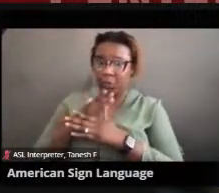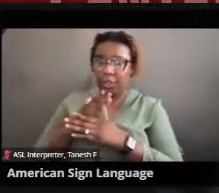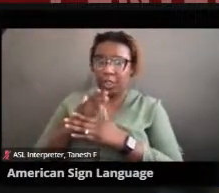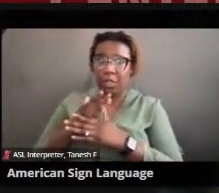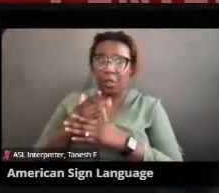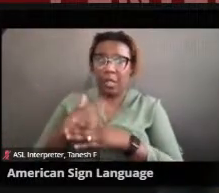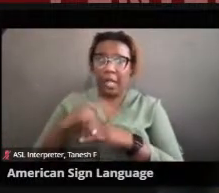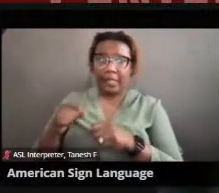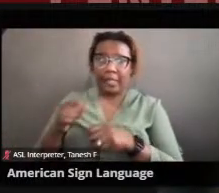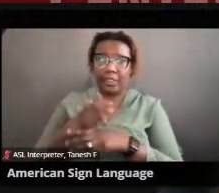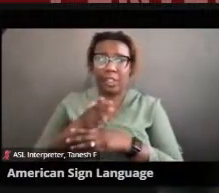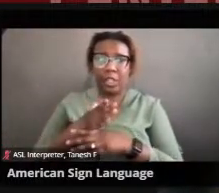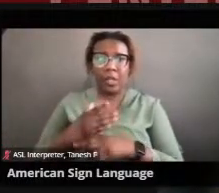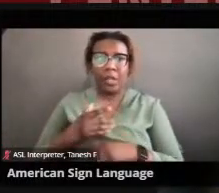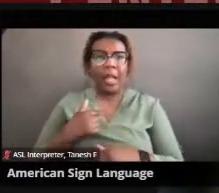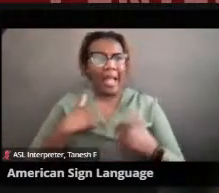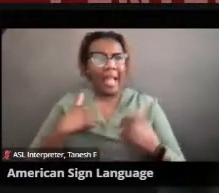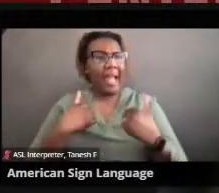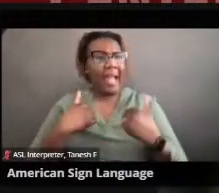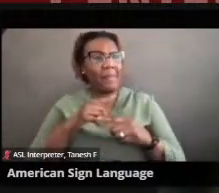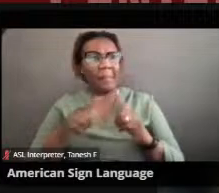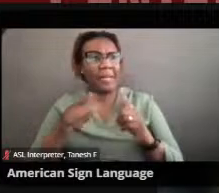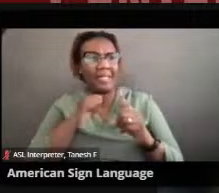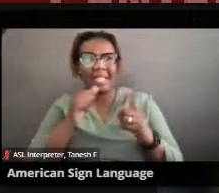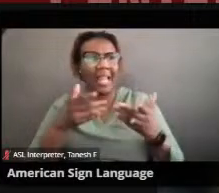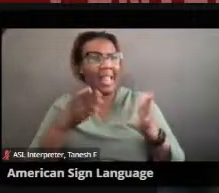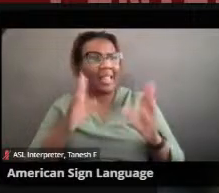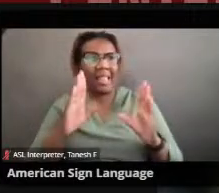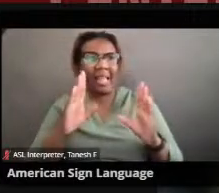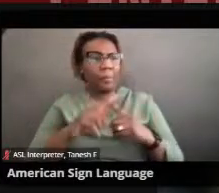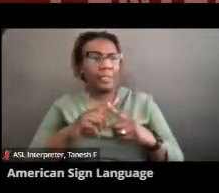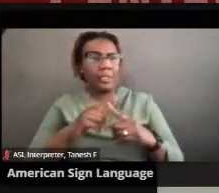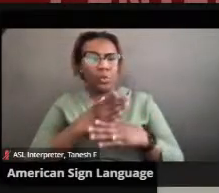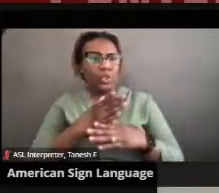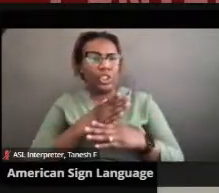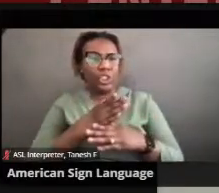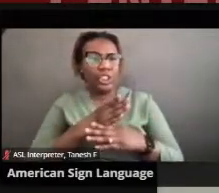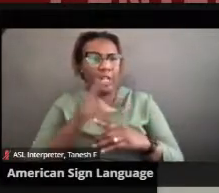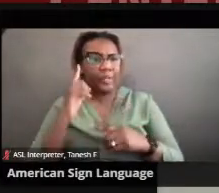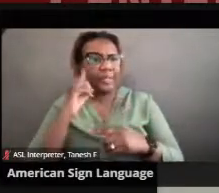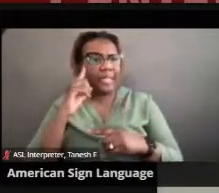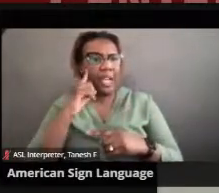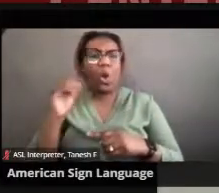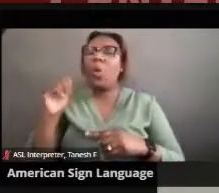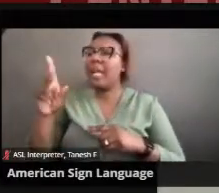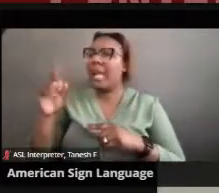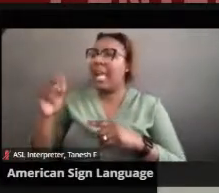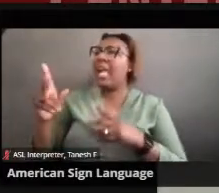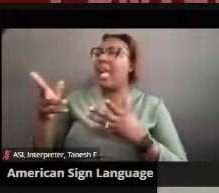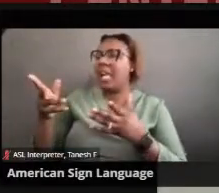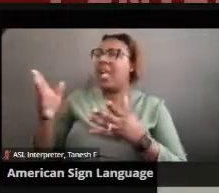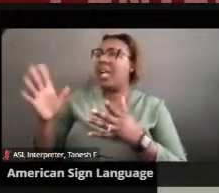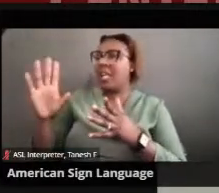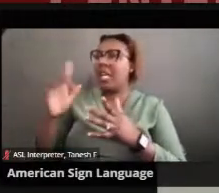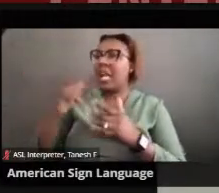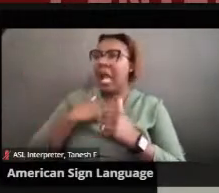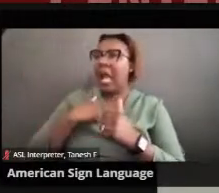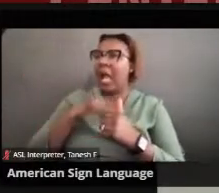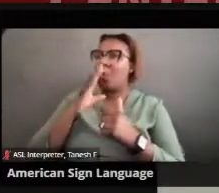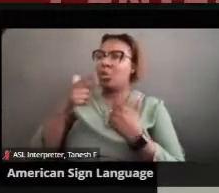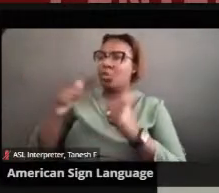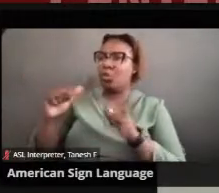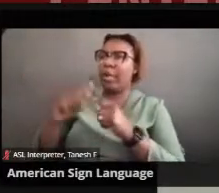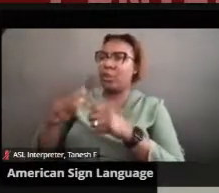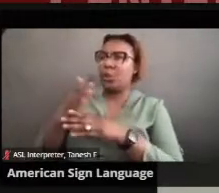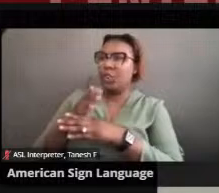I have it, but it's not allowing me to share a sound. Let me try to share it, and then if my internet goes out, we'll use Adam's. How's that? Sorry,